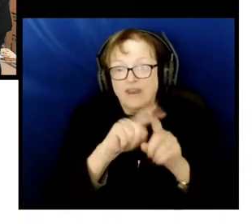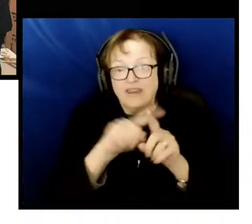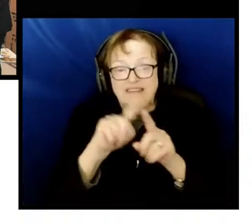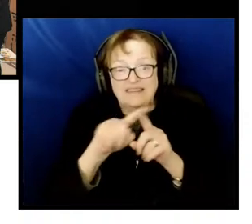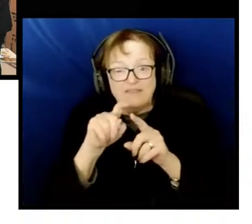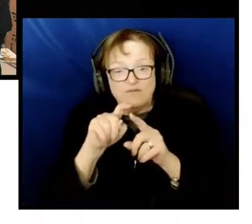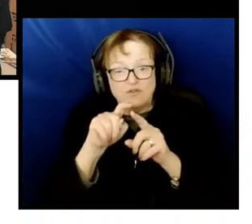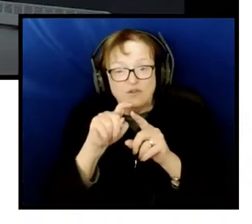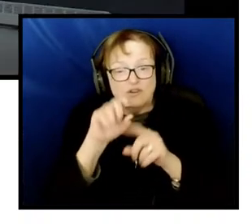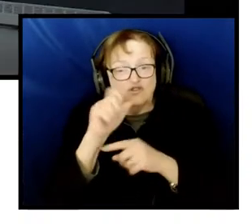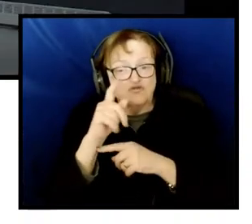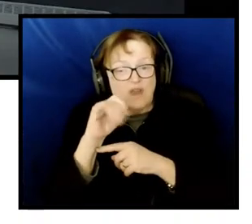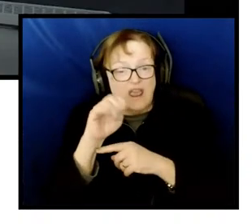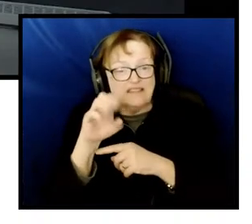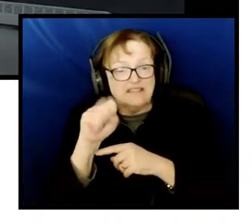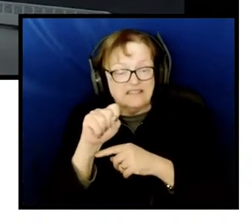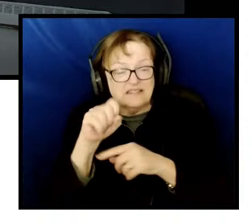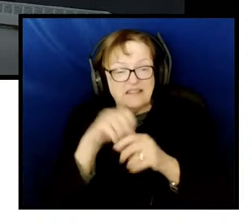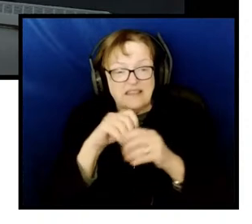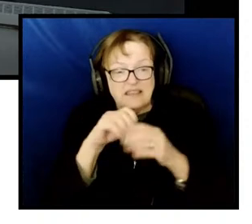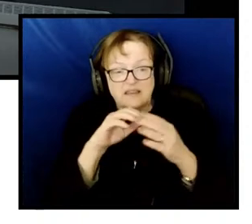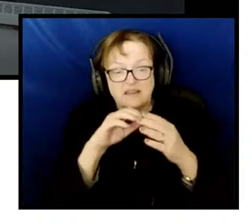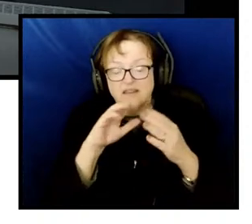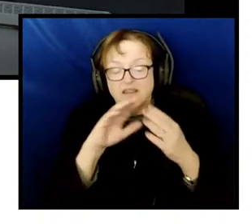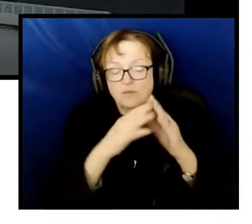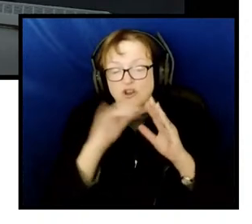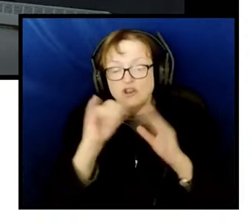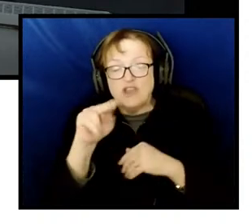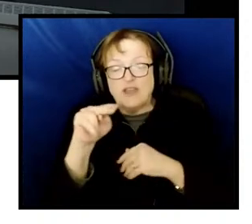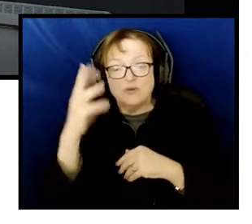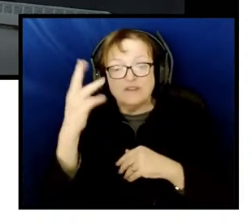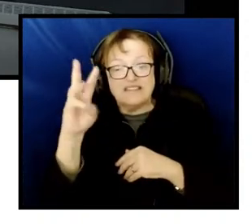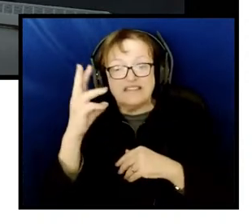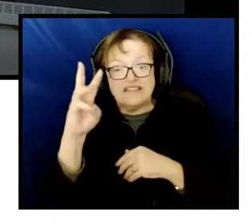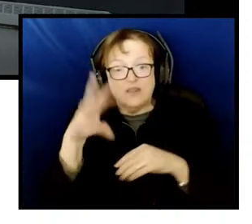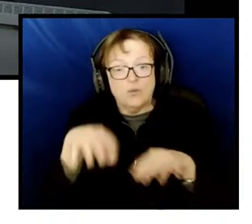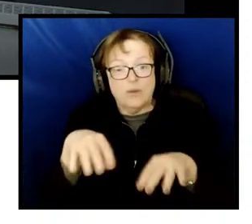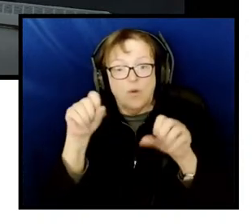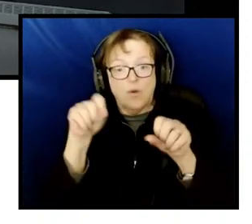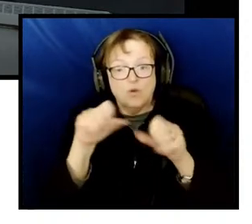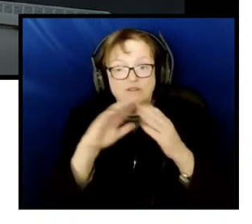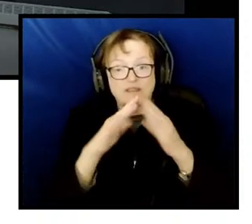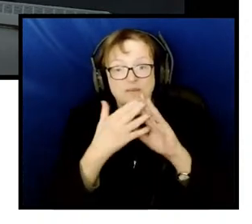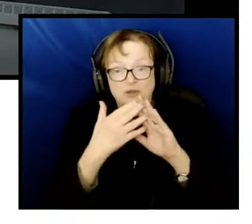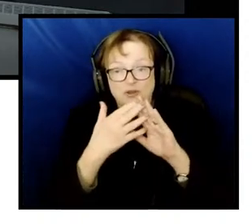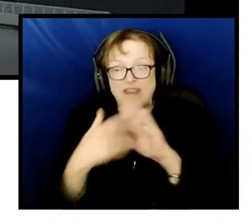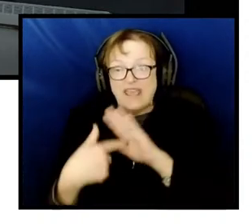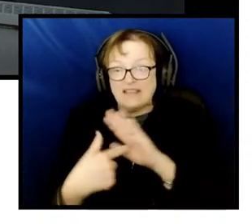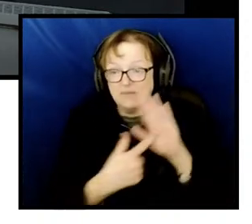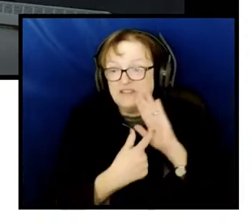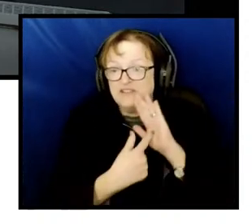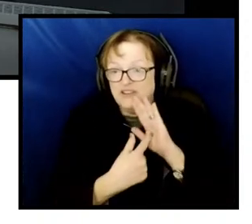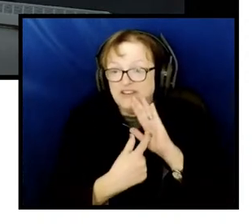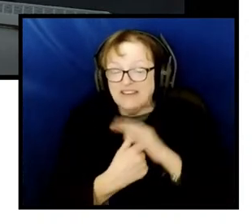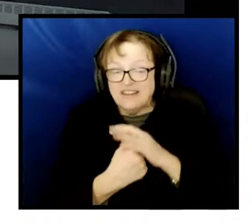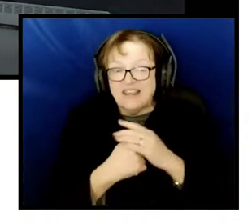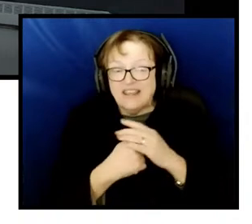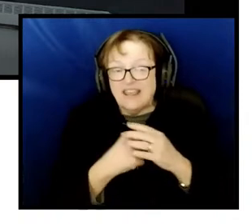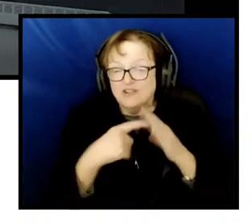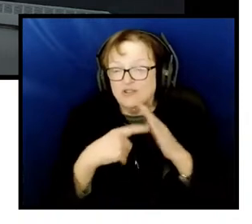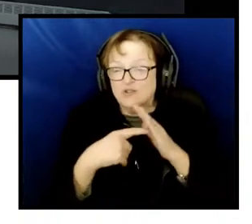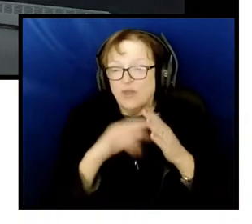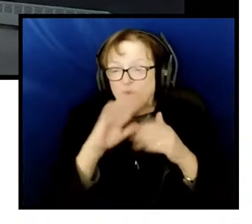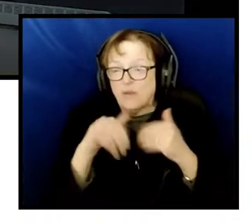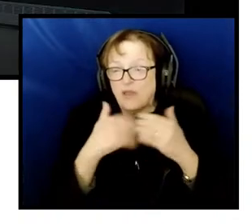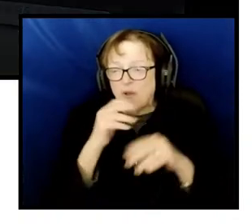community. On January 15th, we're going to be hosting a community exhibition showcasing the work that we all did together.